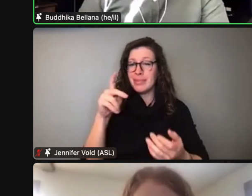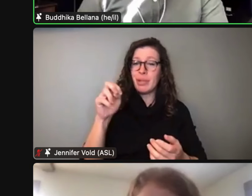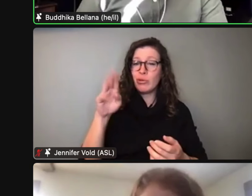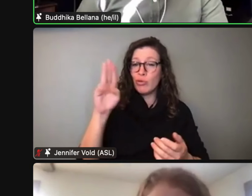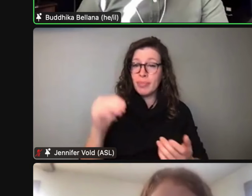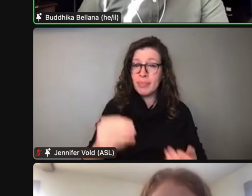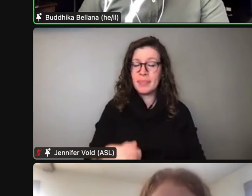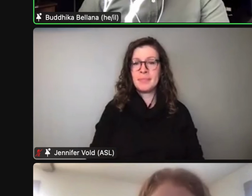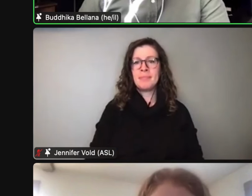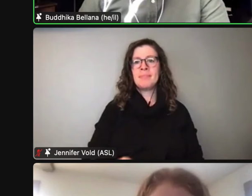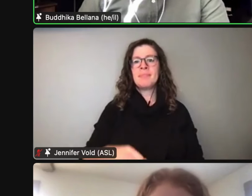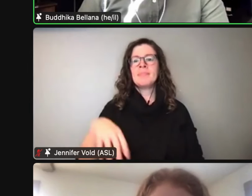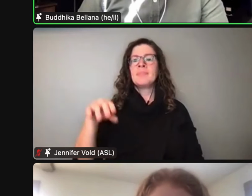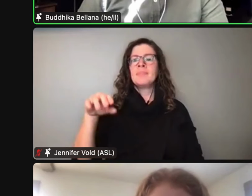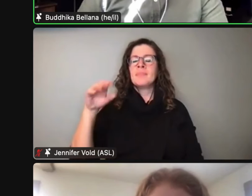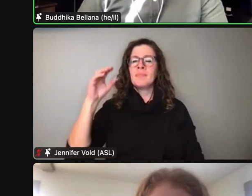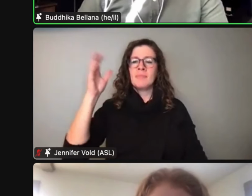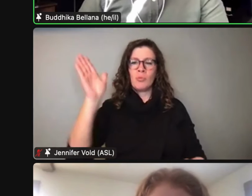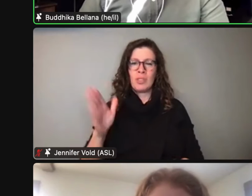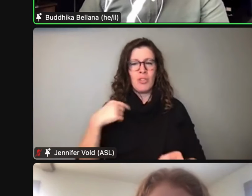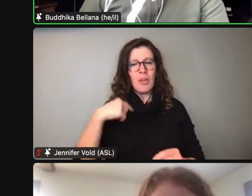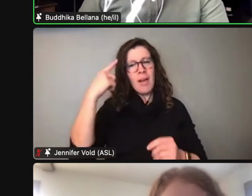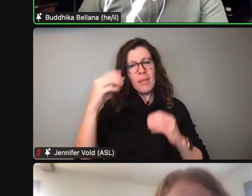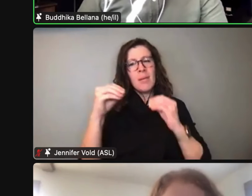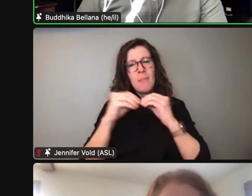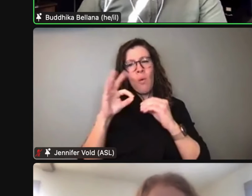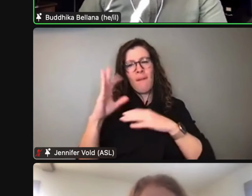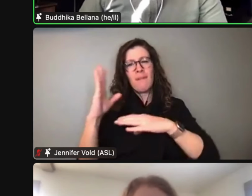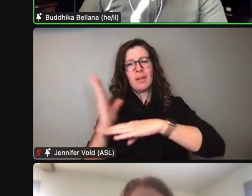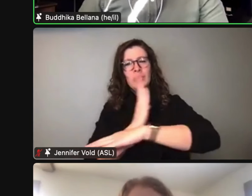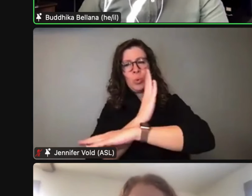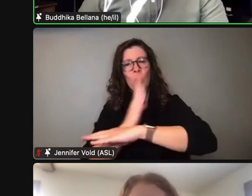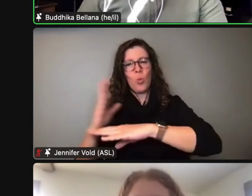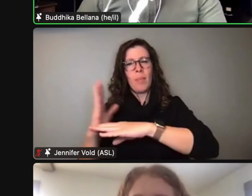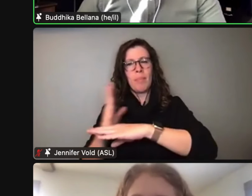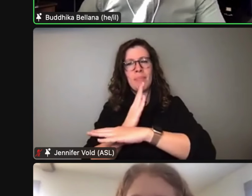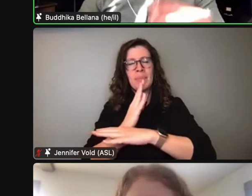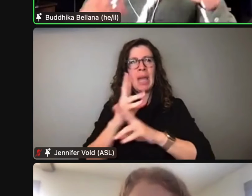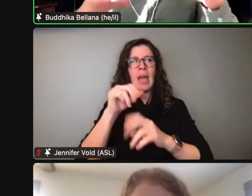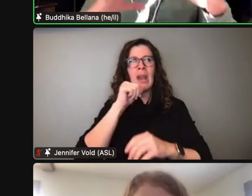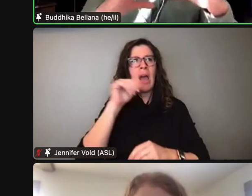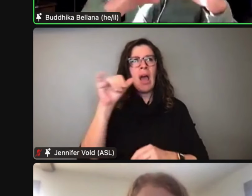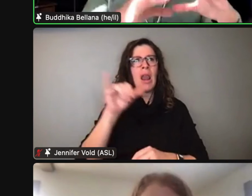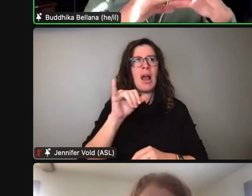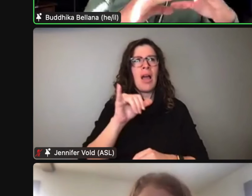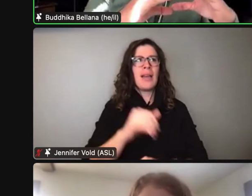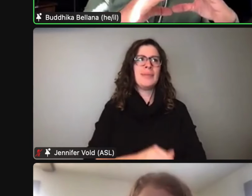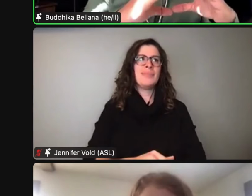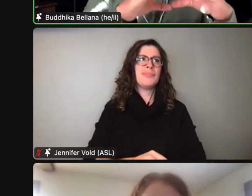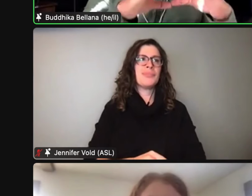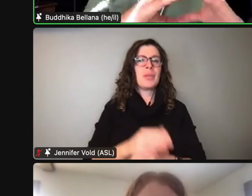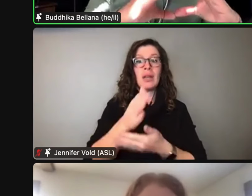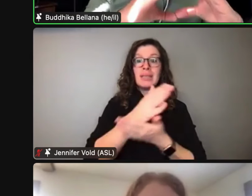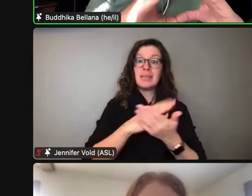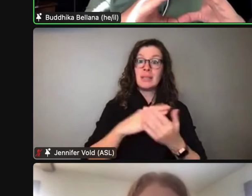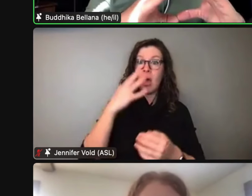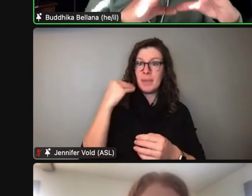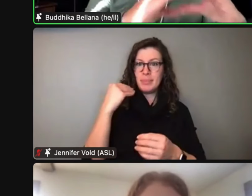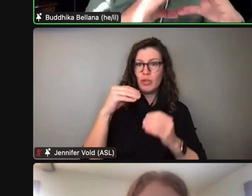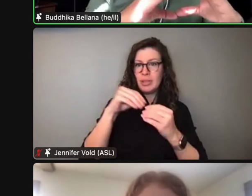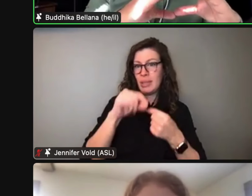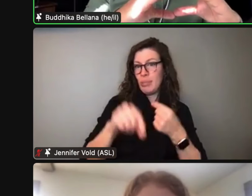think it's more of a continuum, but like, yeah, so it's more of a, it's not that like certain types of experiences in